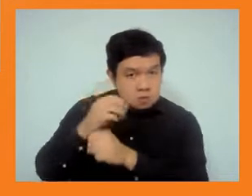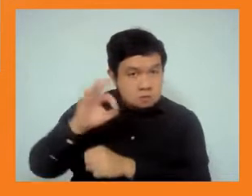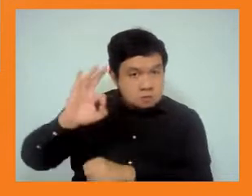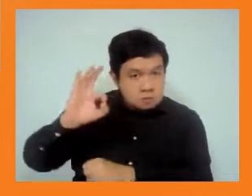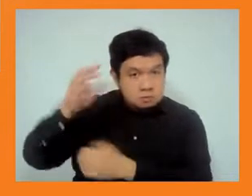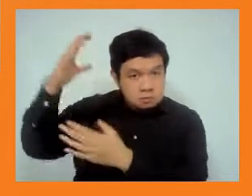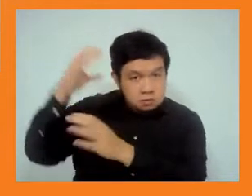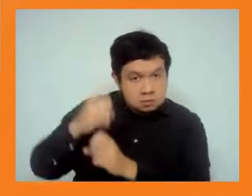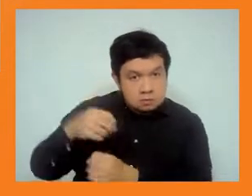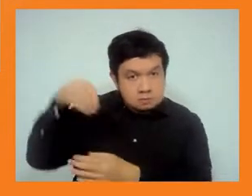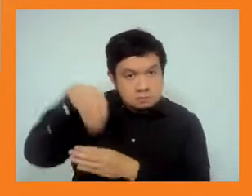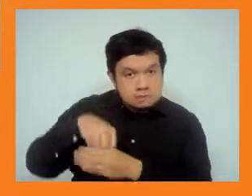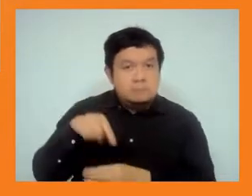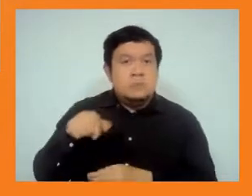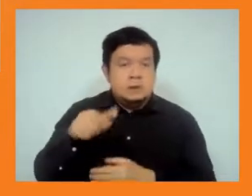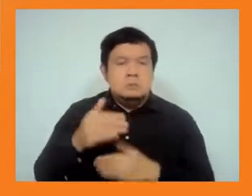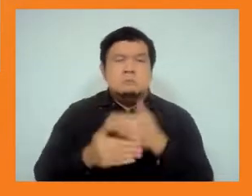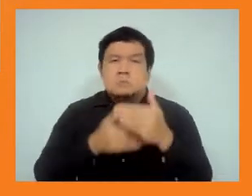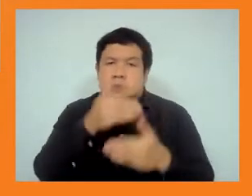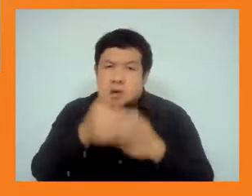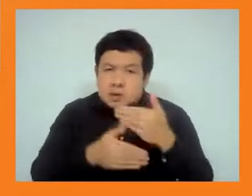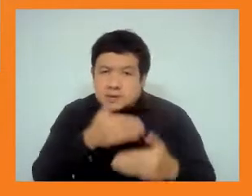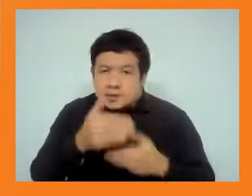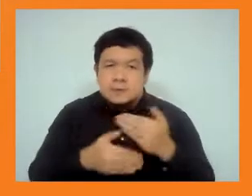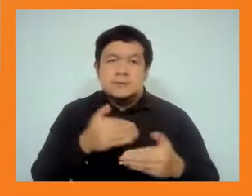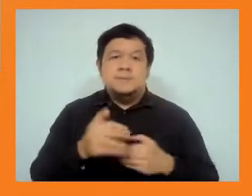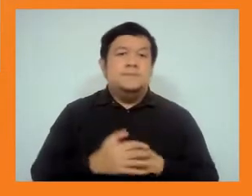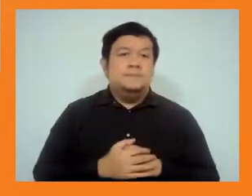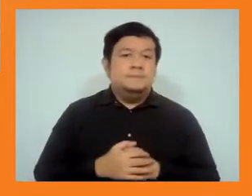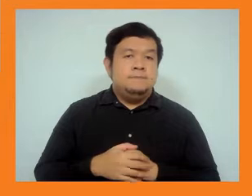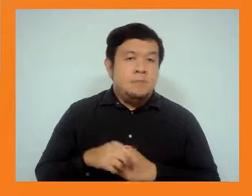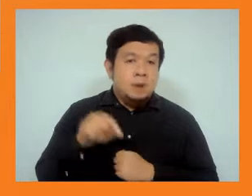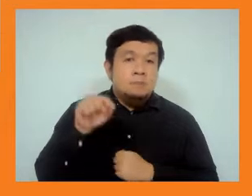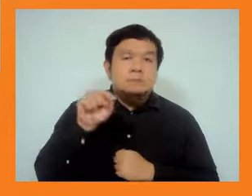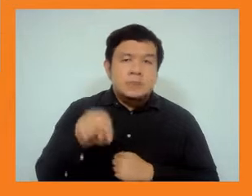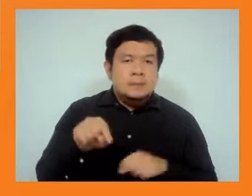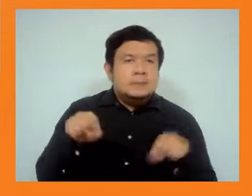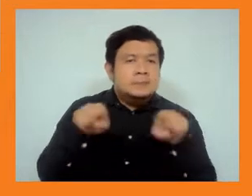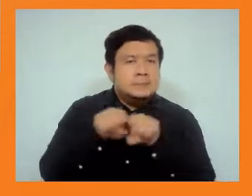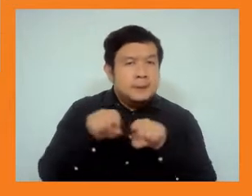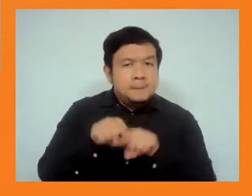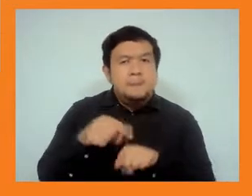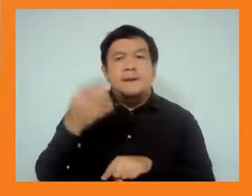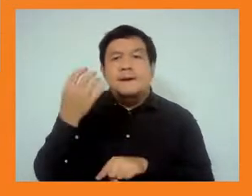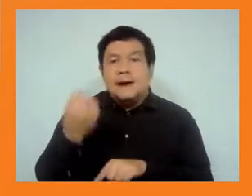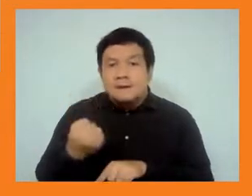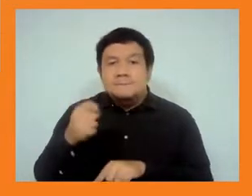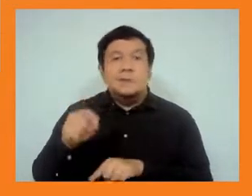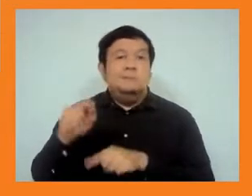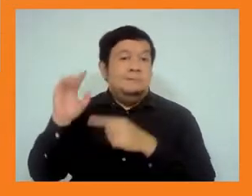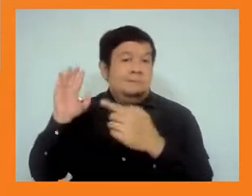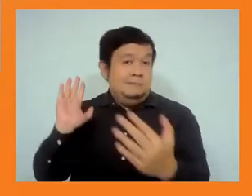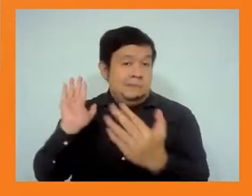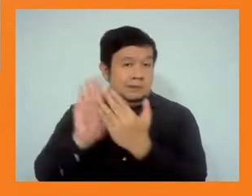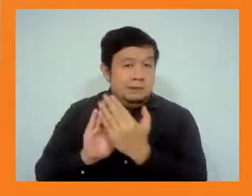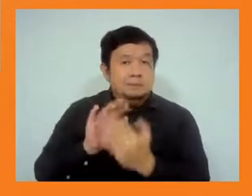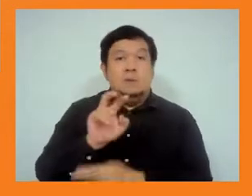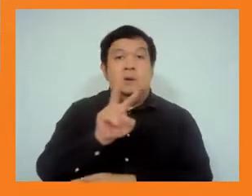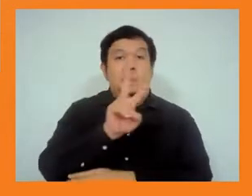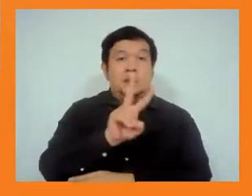these cases, the implementing agencies also were not very helpful for us. The last thing